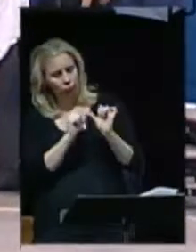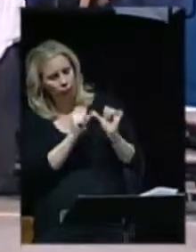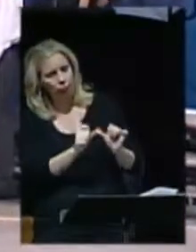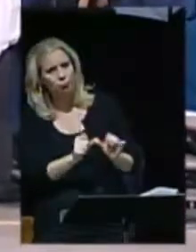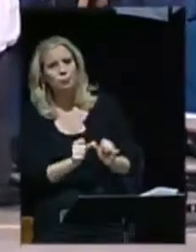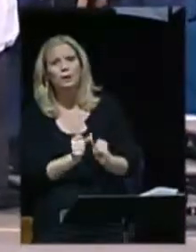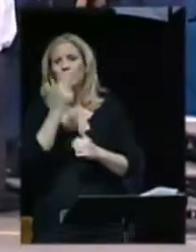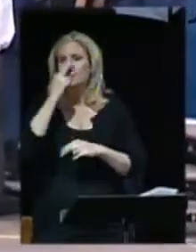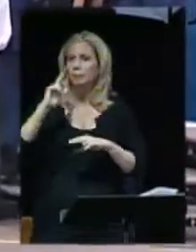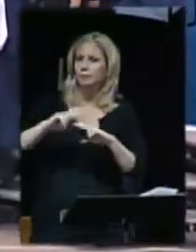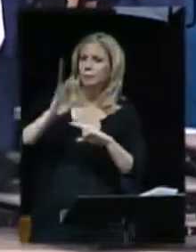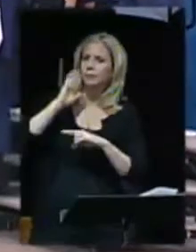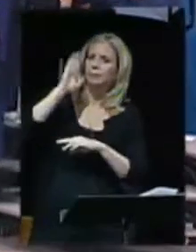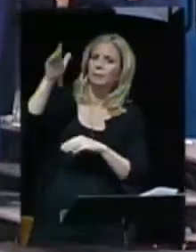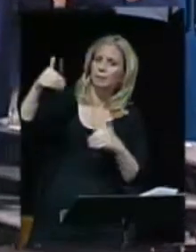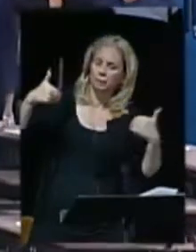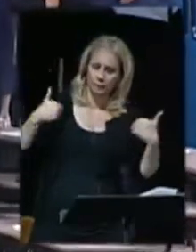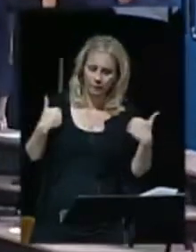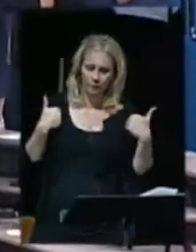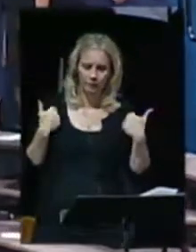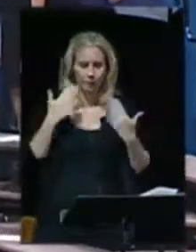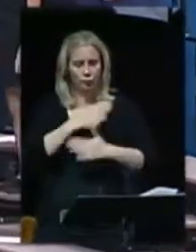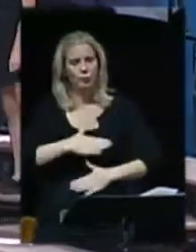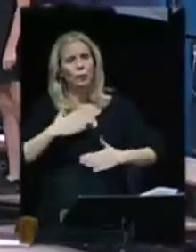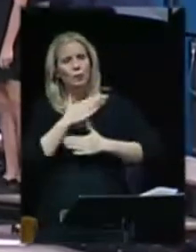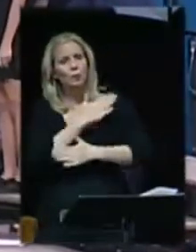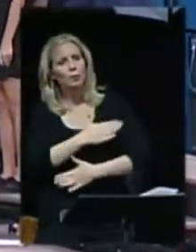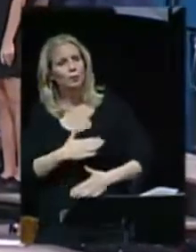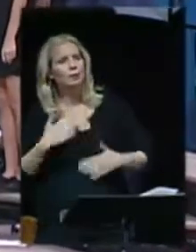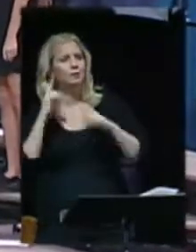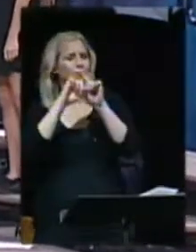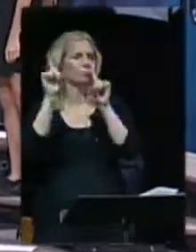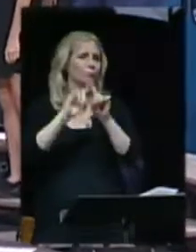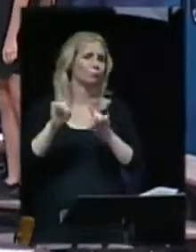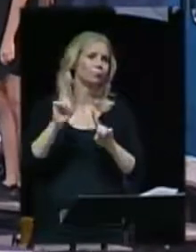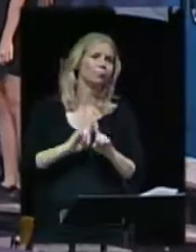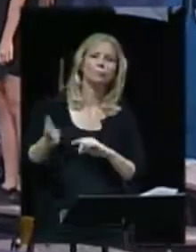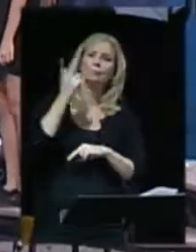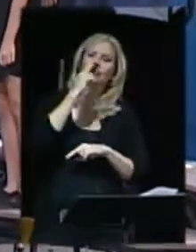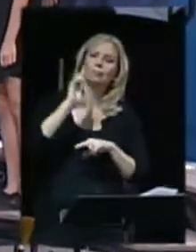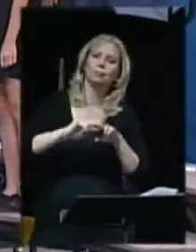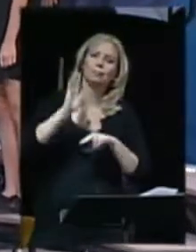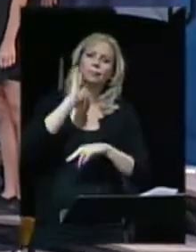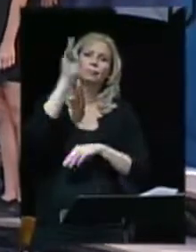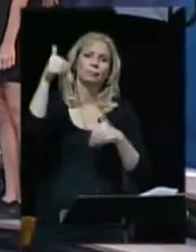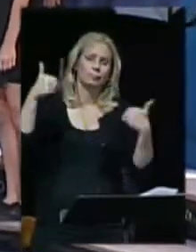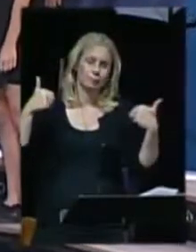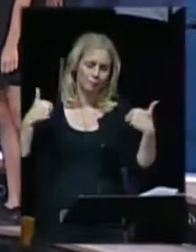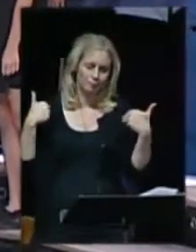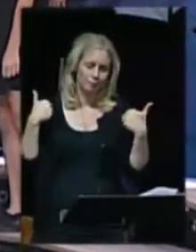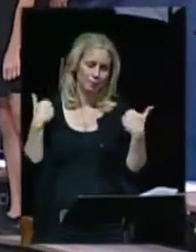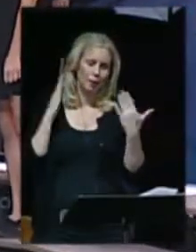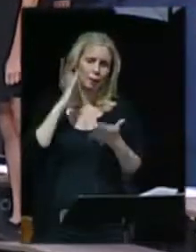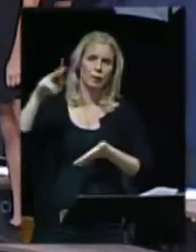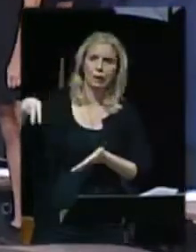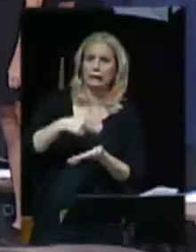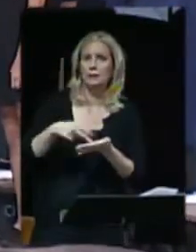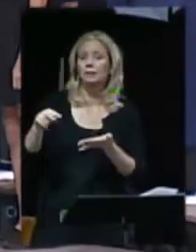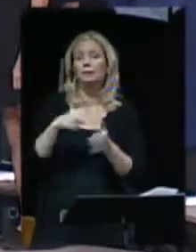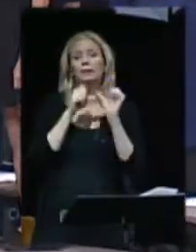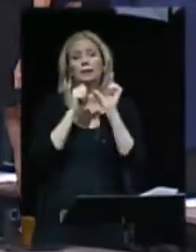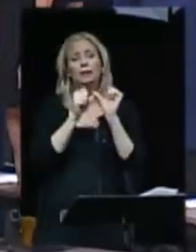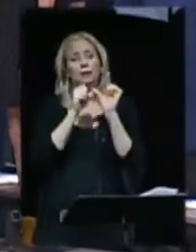in abundance. Enhances the reckless delight of that wildest of dances. That